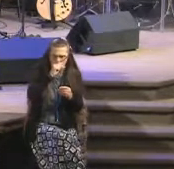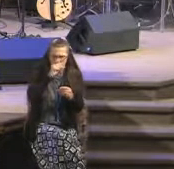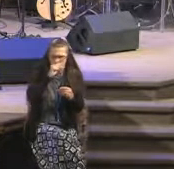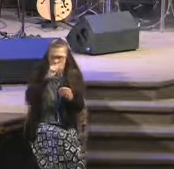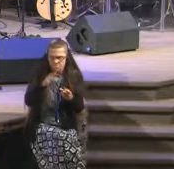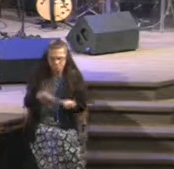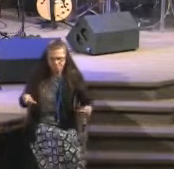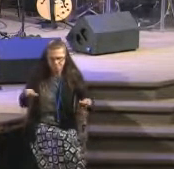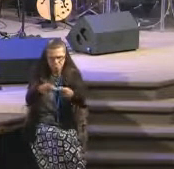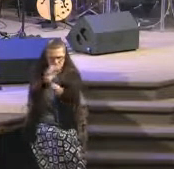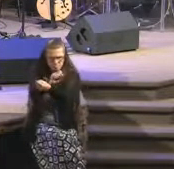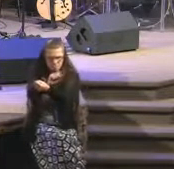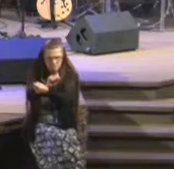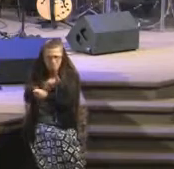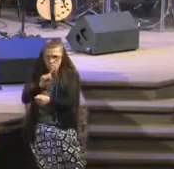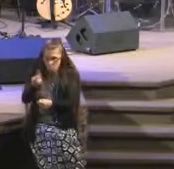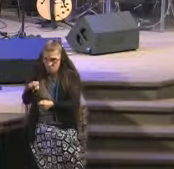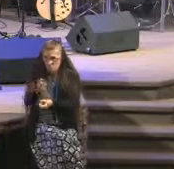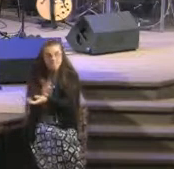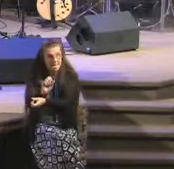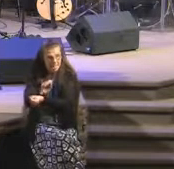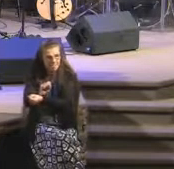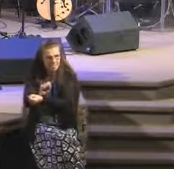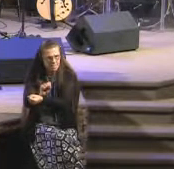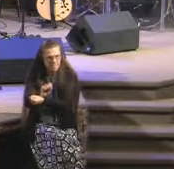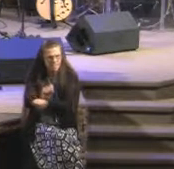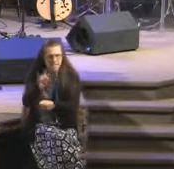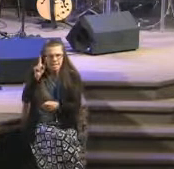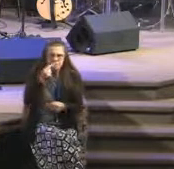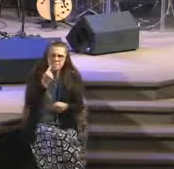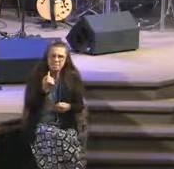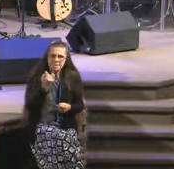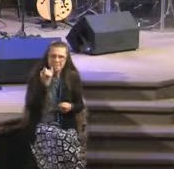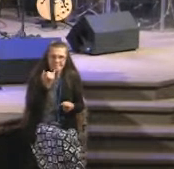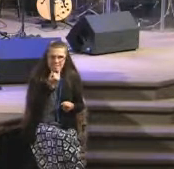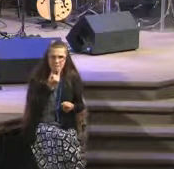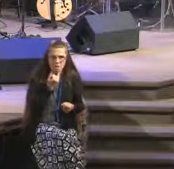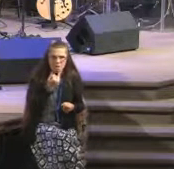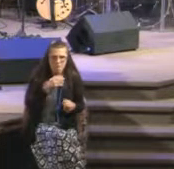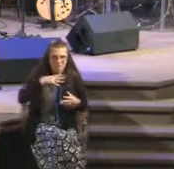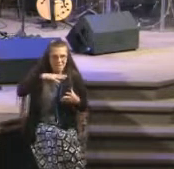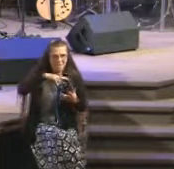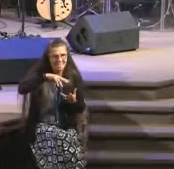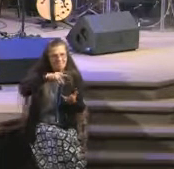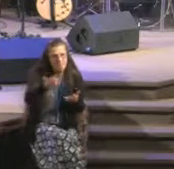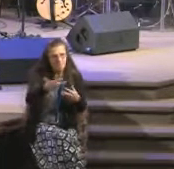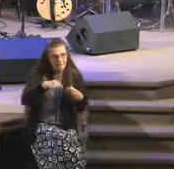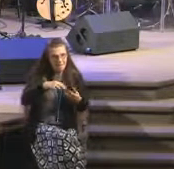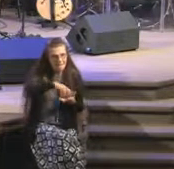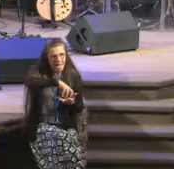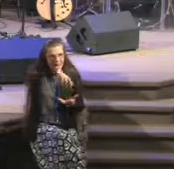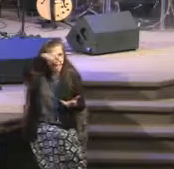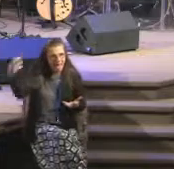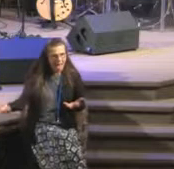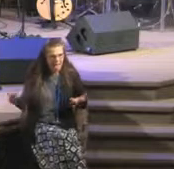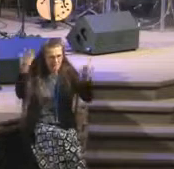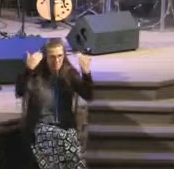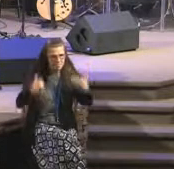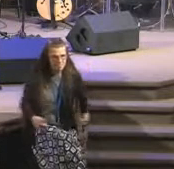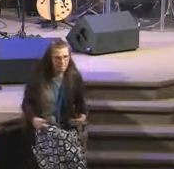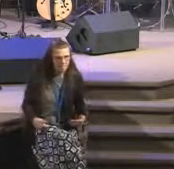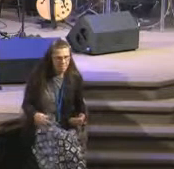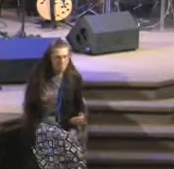of captivity, to those in captivity. He was in Israel, but he had an out-of-body experience from where he